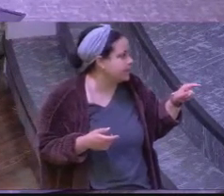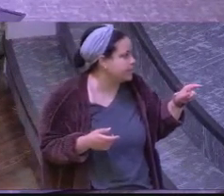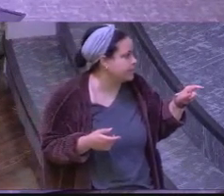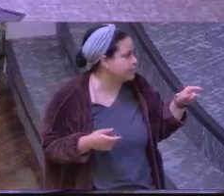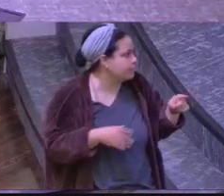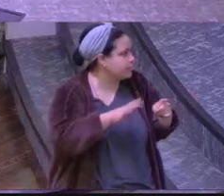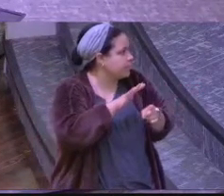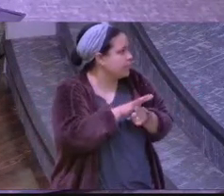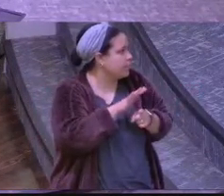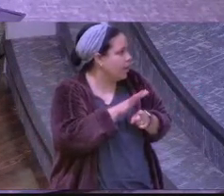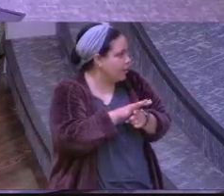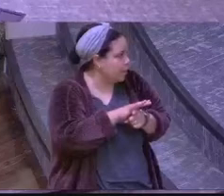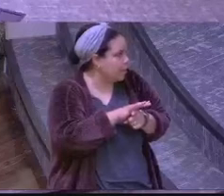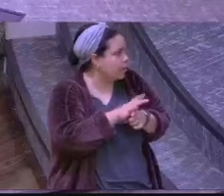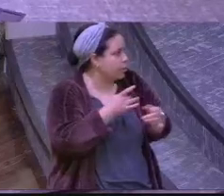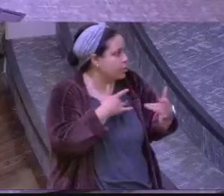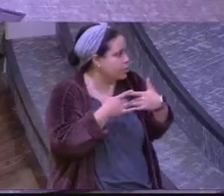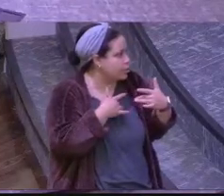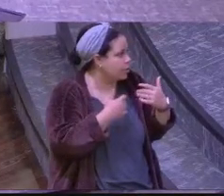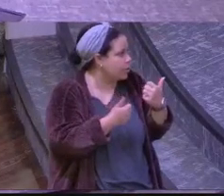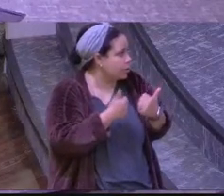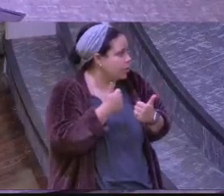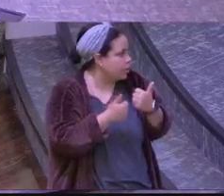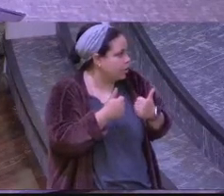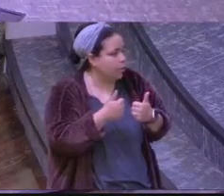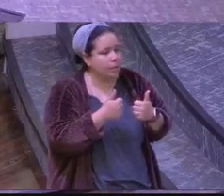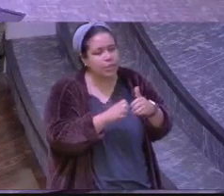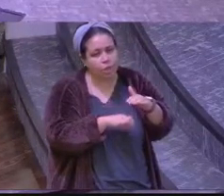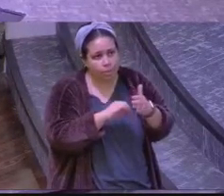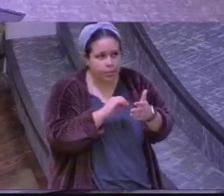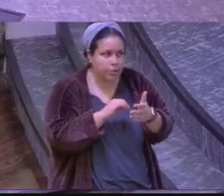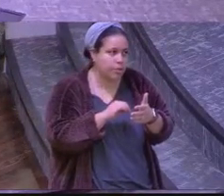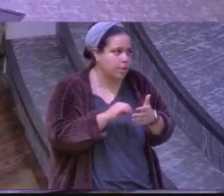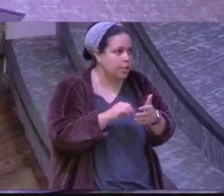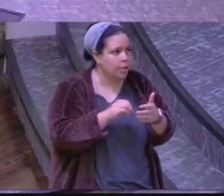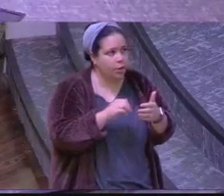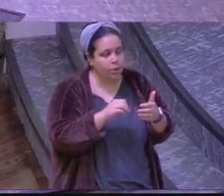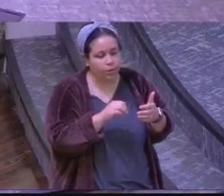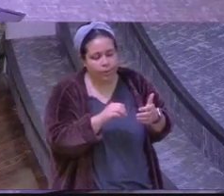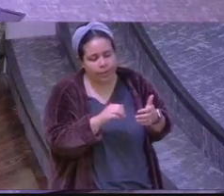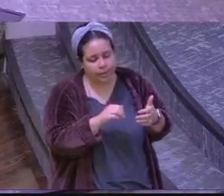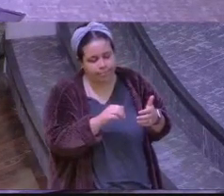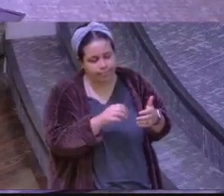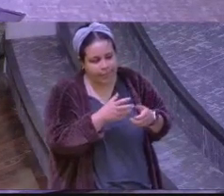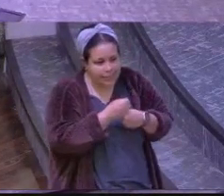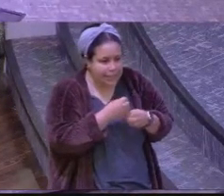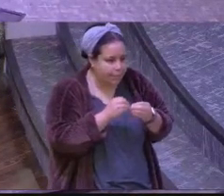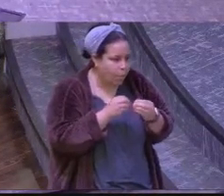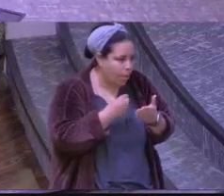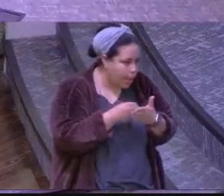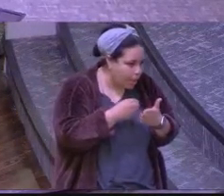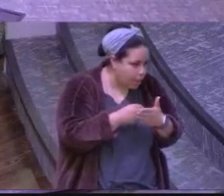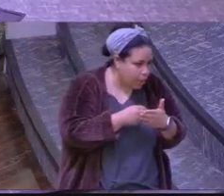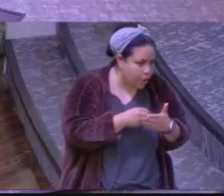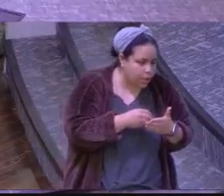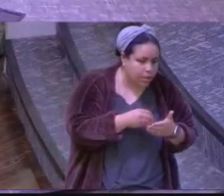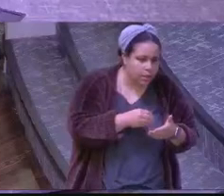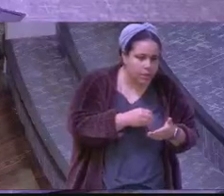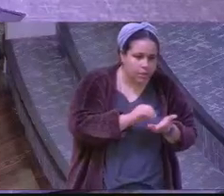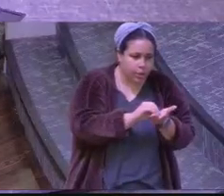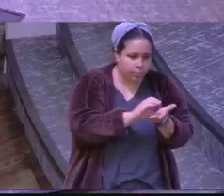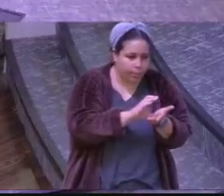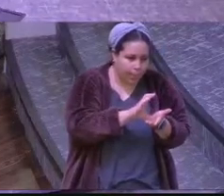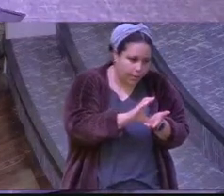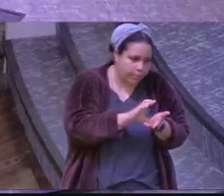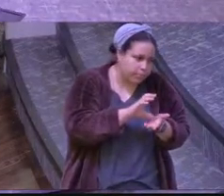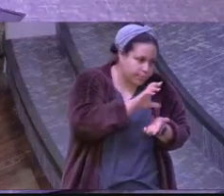popular concern of which elementary is getting more money per kid than some other elementary and such. So, right. Yeah. And I can give you what we did